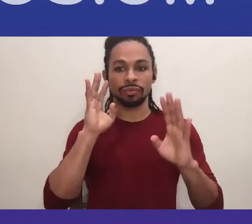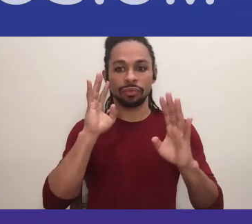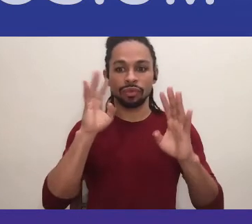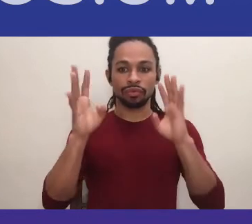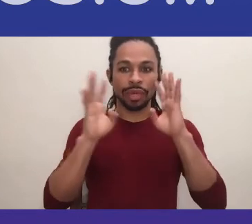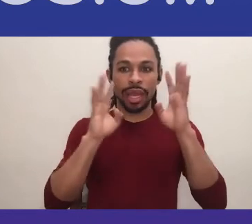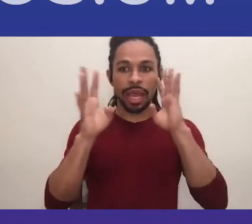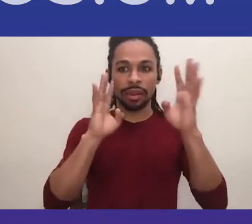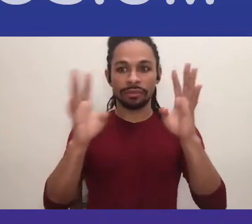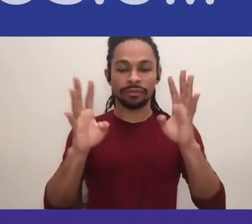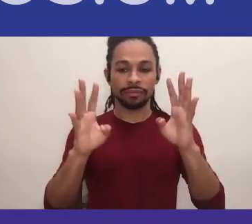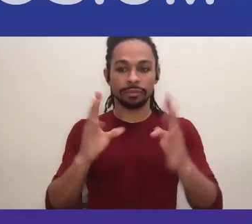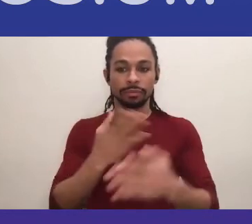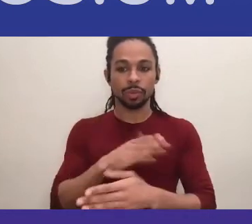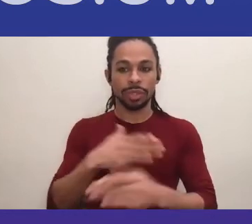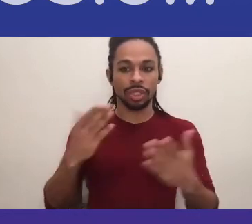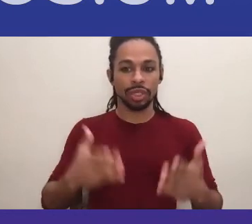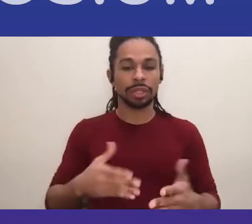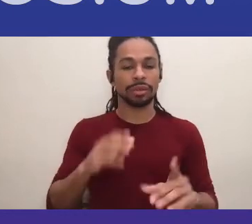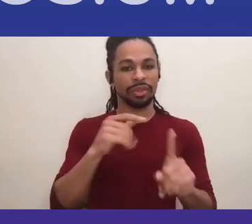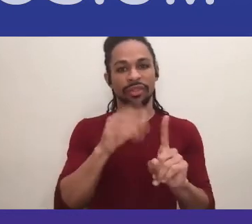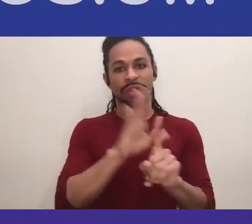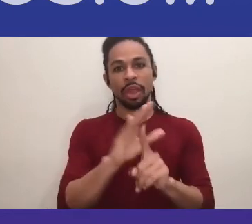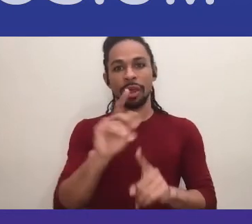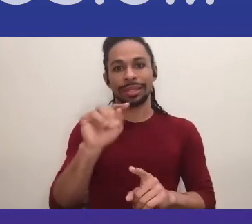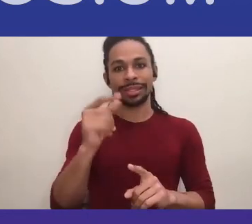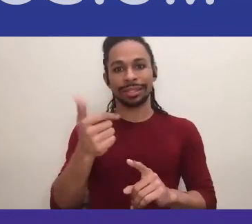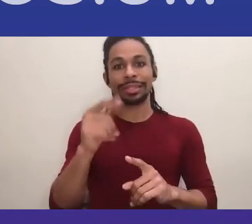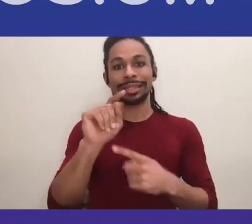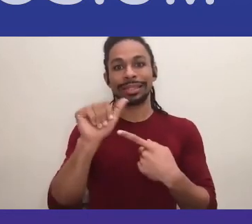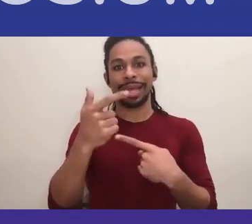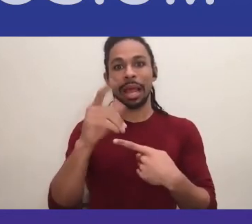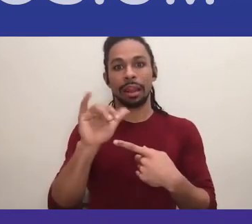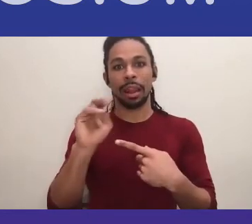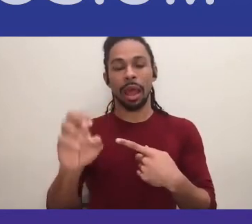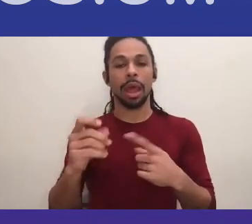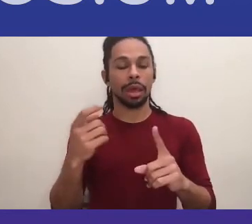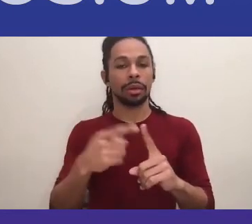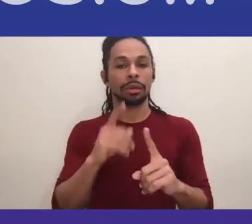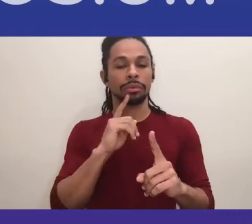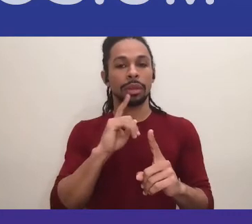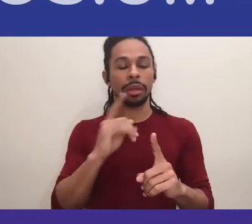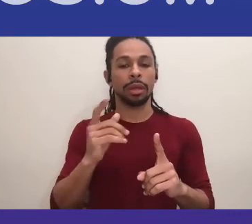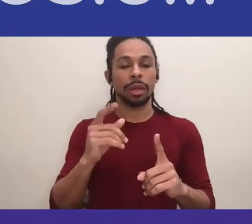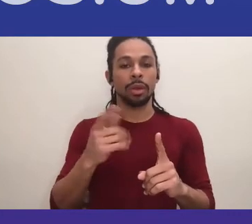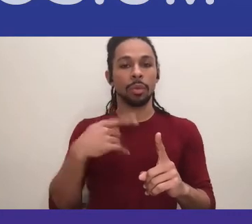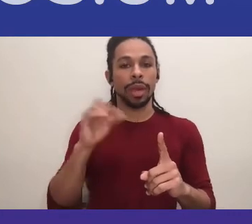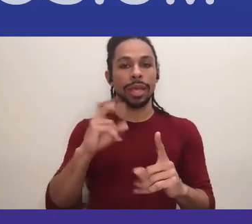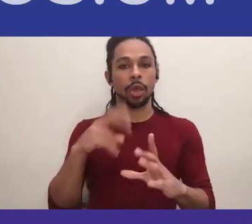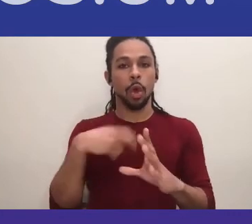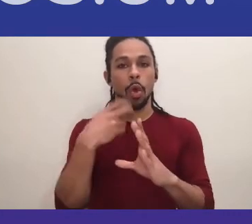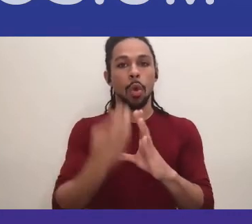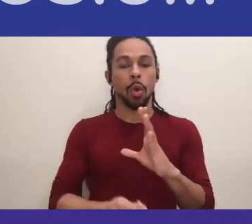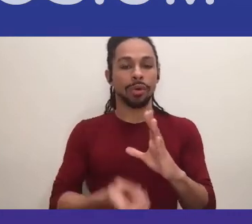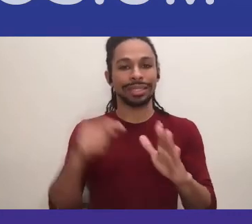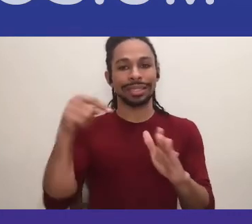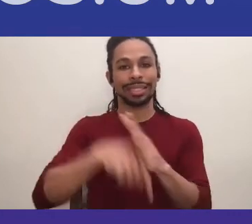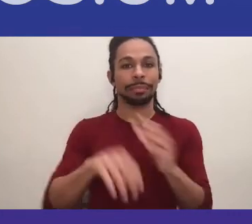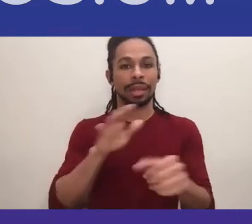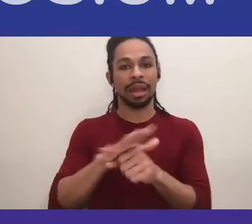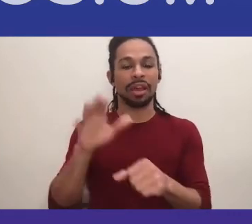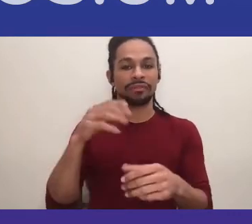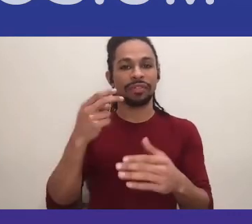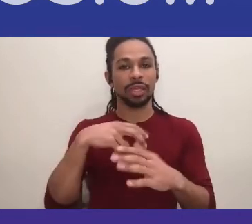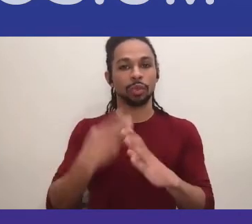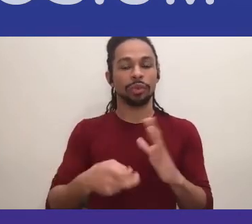So this, idea that we can go far enough into our history to somehow end up on the other side, right? So we are moving backwards